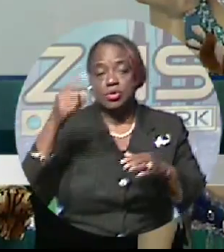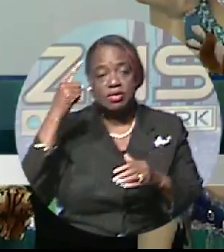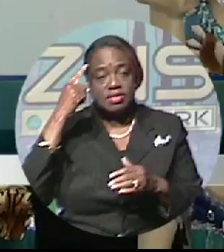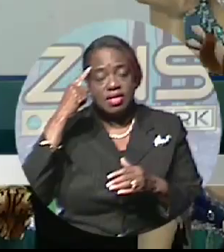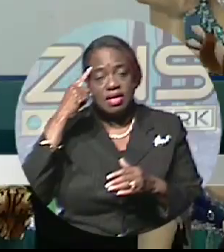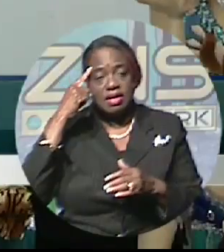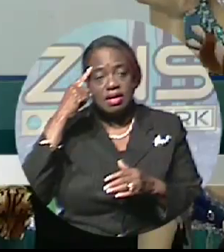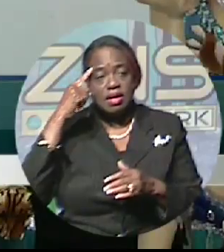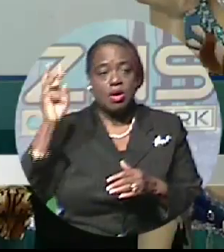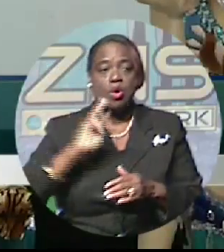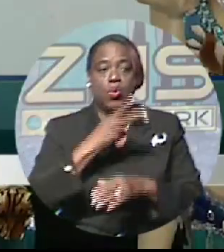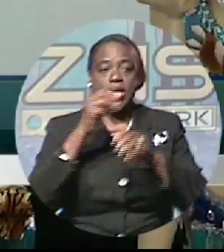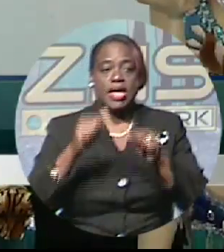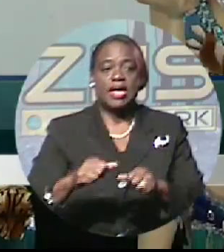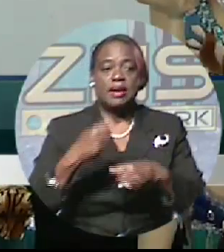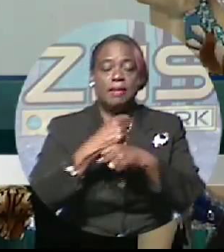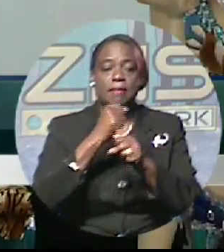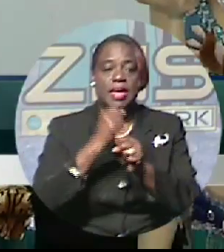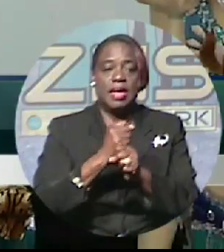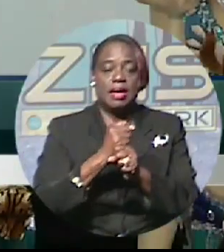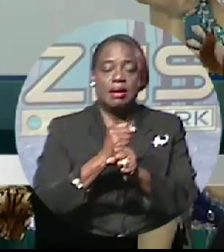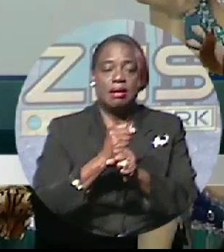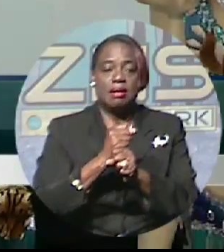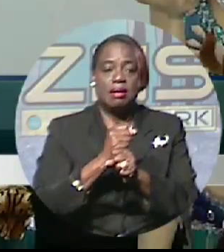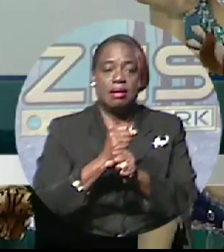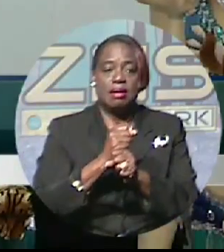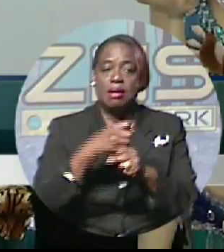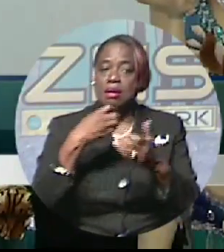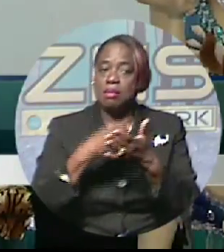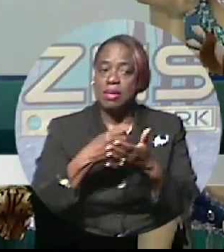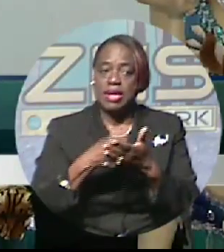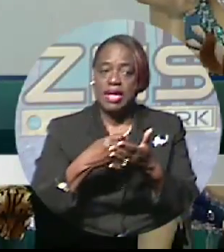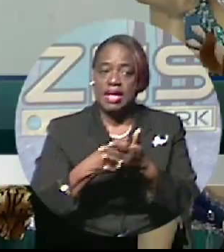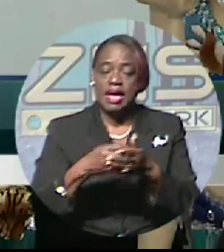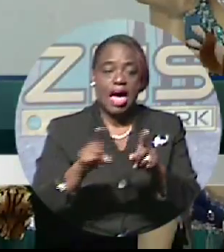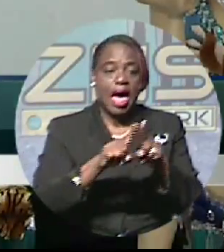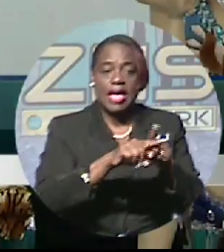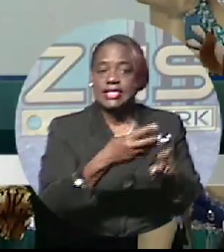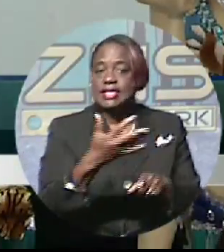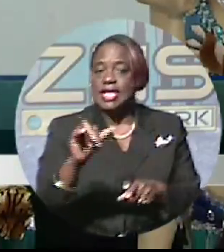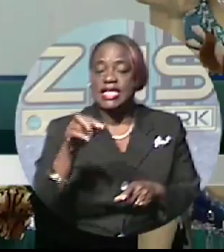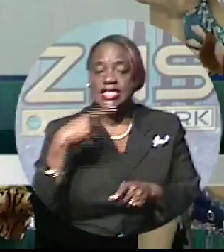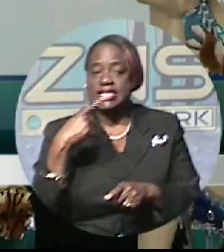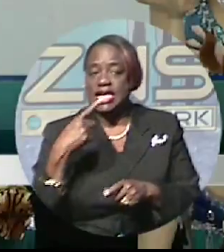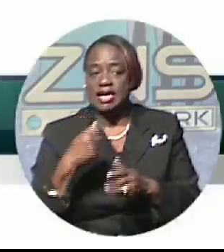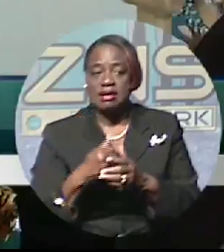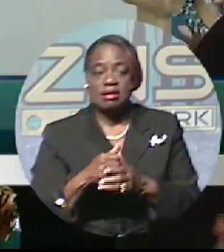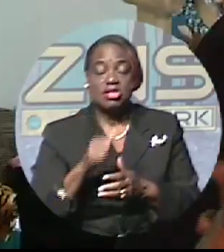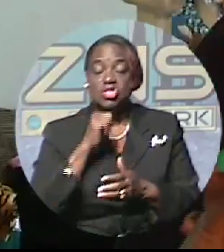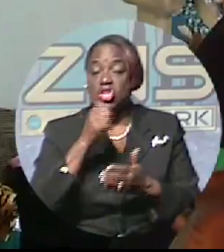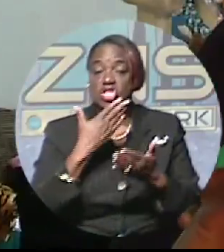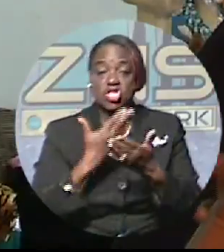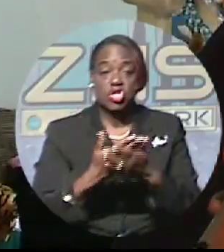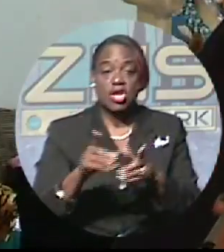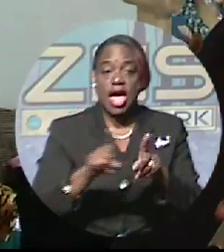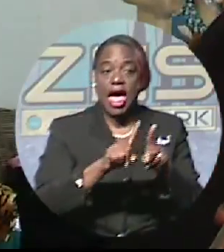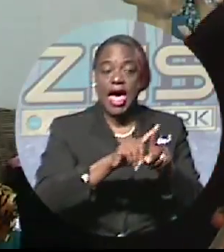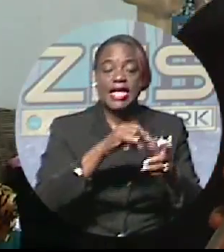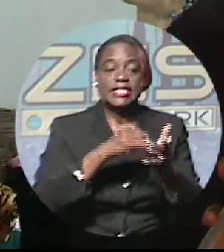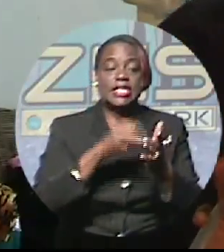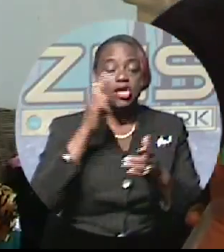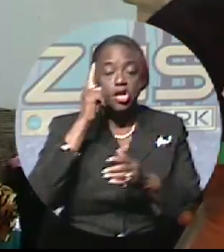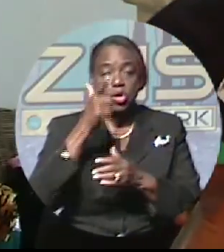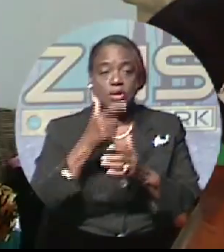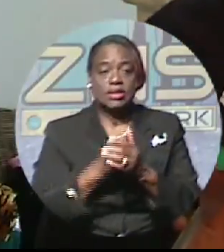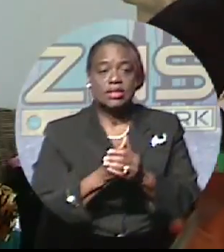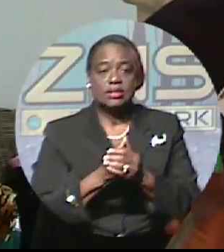like a profit, like how they say. It's not as easy, it's not as butterous as it look to the outside market.